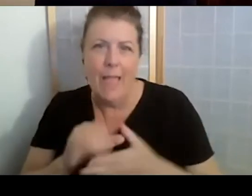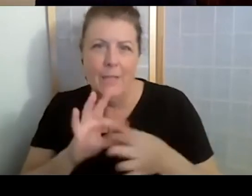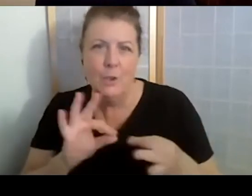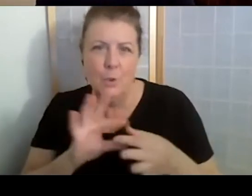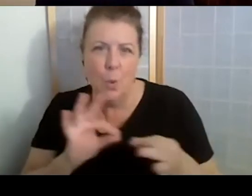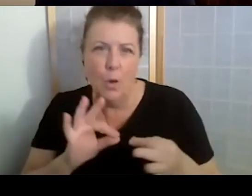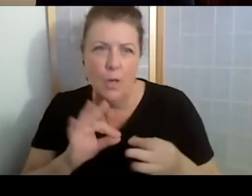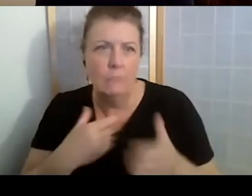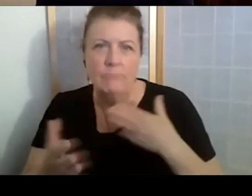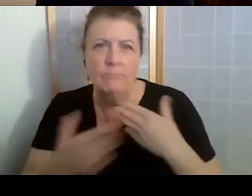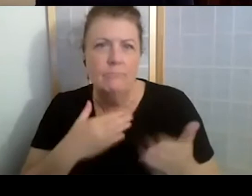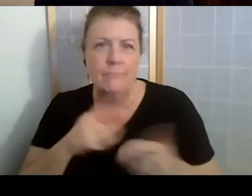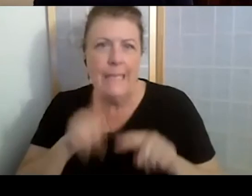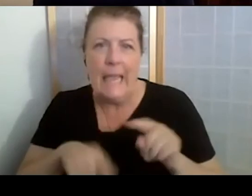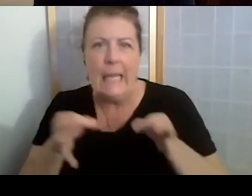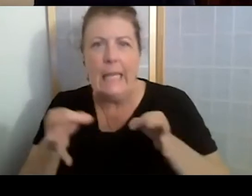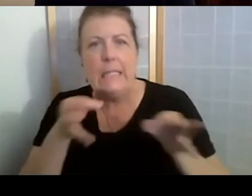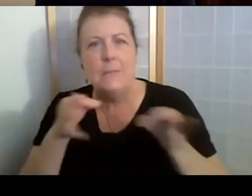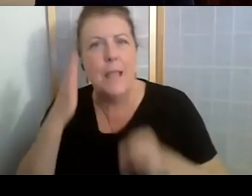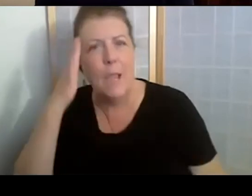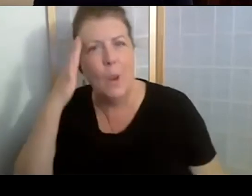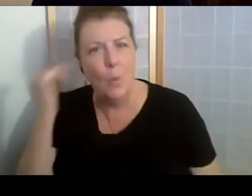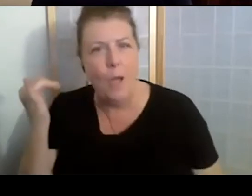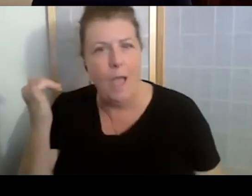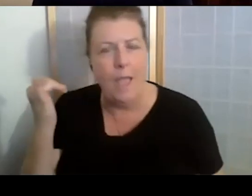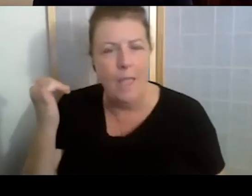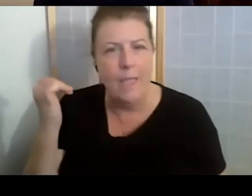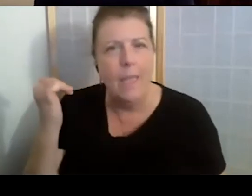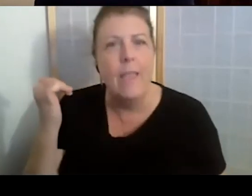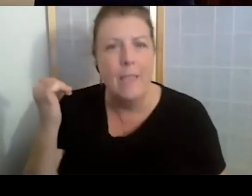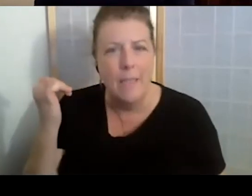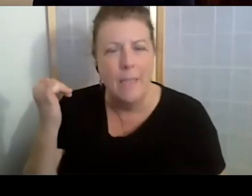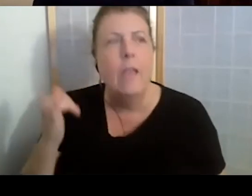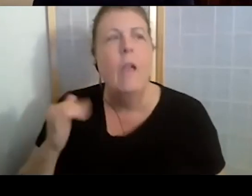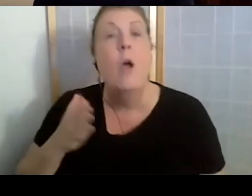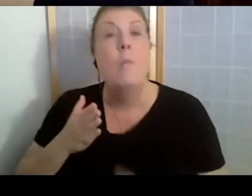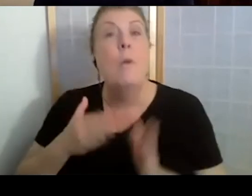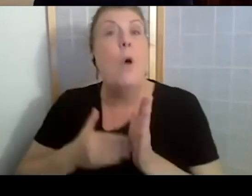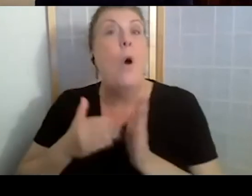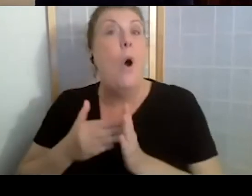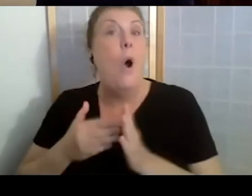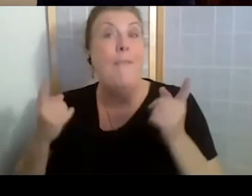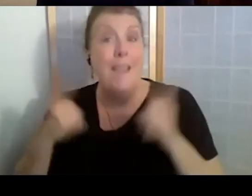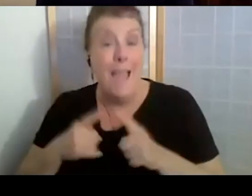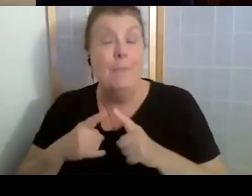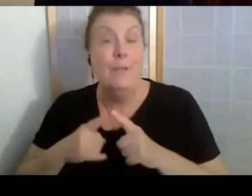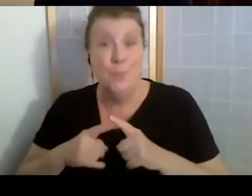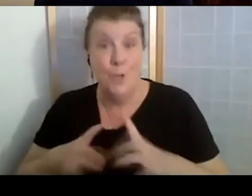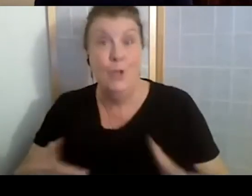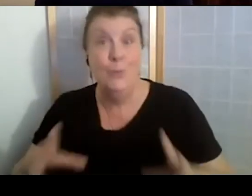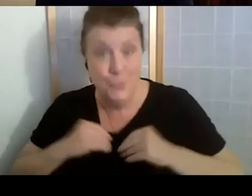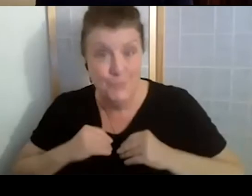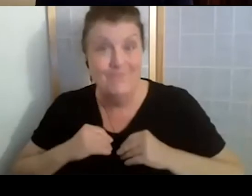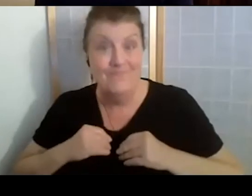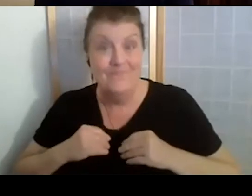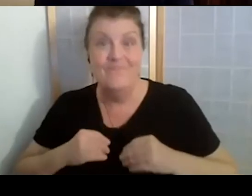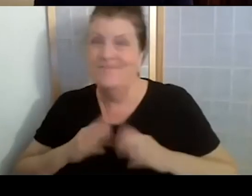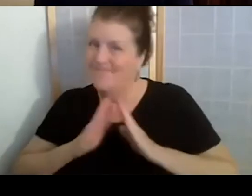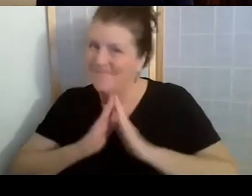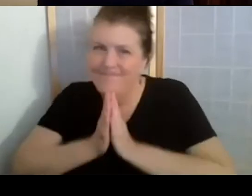it, very often you have this experience of feeling like you're in way over your head. Mm. For me, you